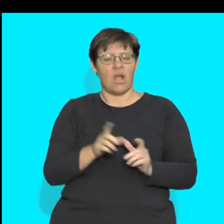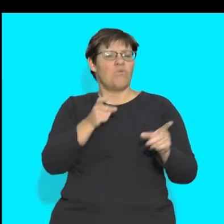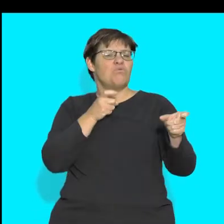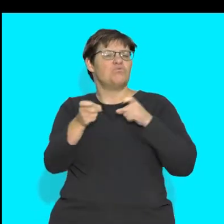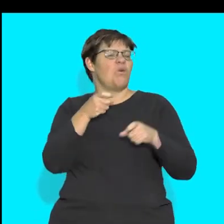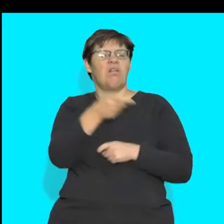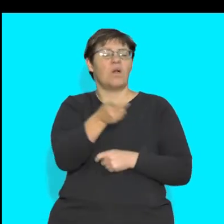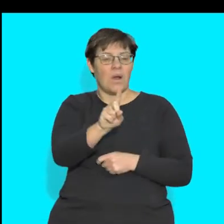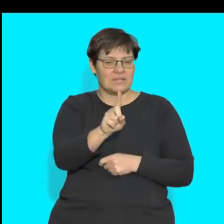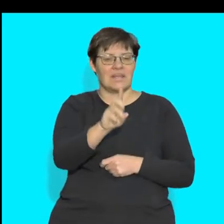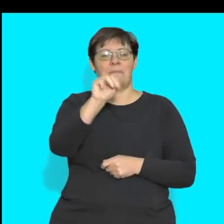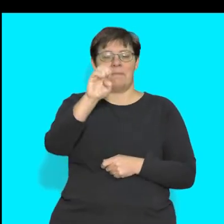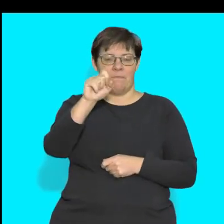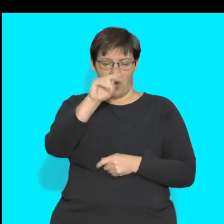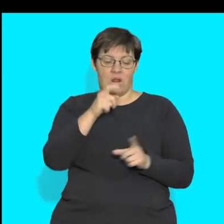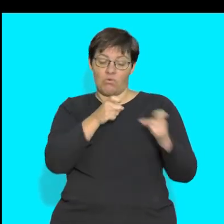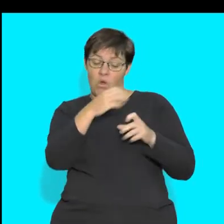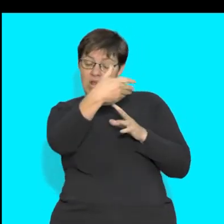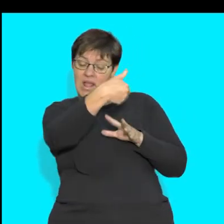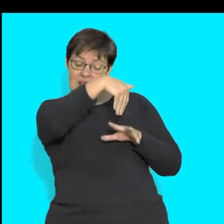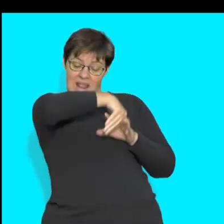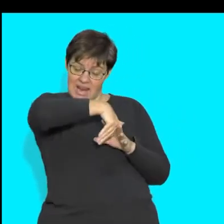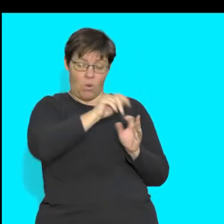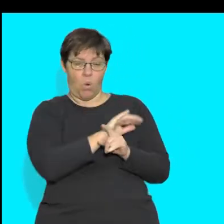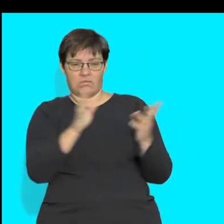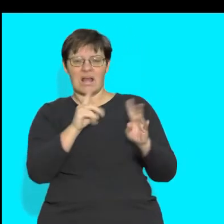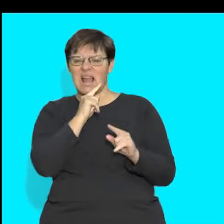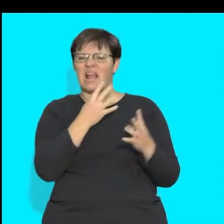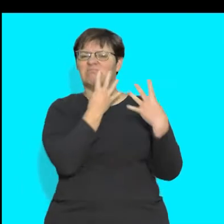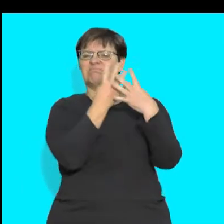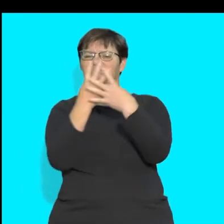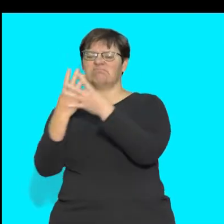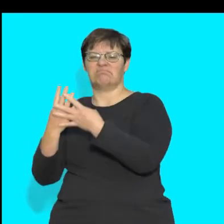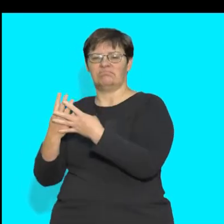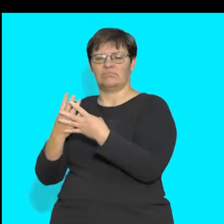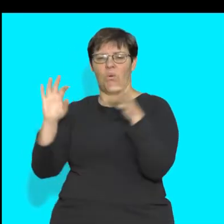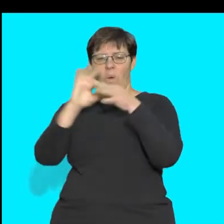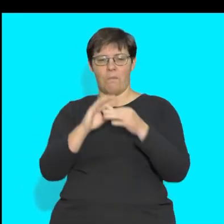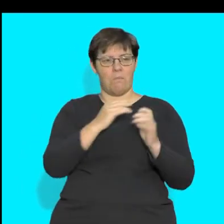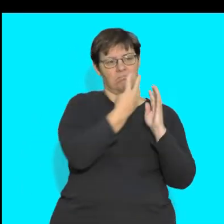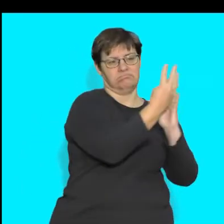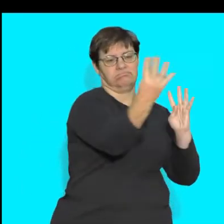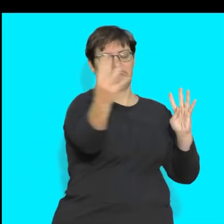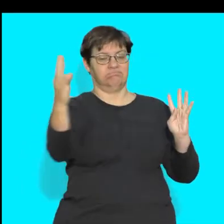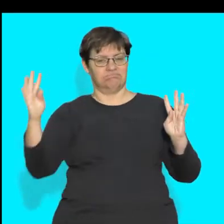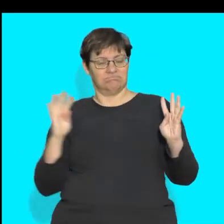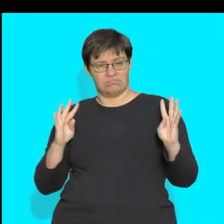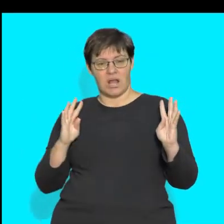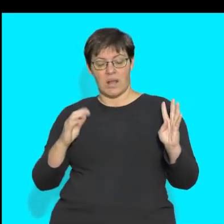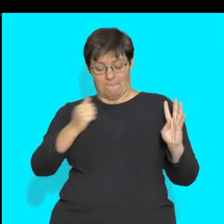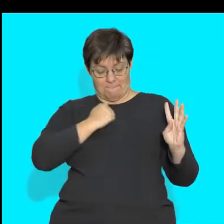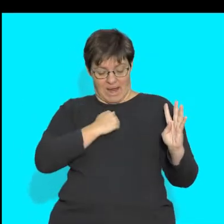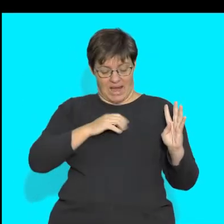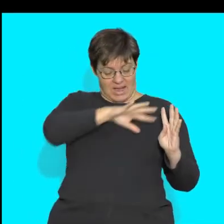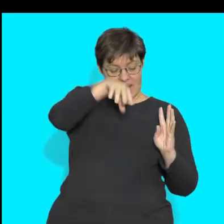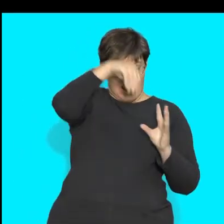that is the cell membrane. It's like putting a fence around your yard. What should be yours is in, and what is not yours